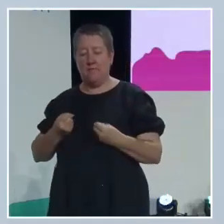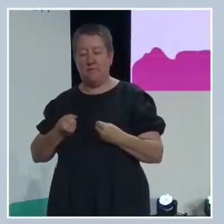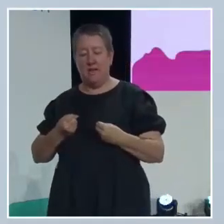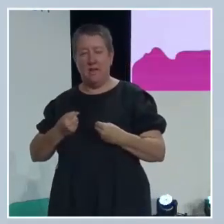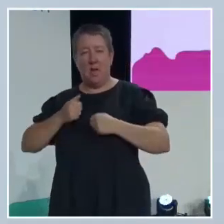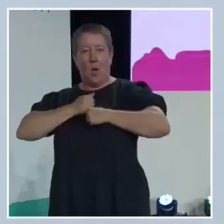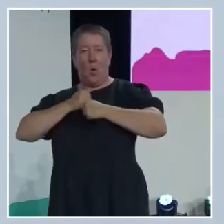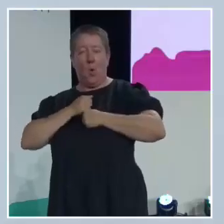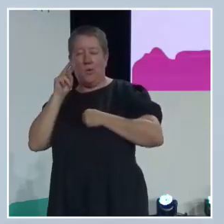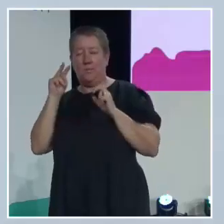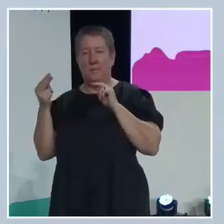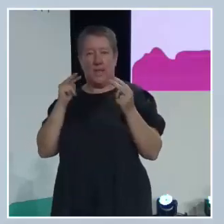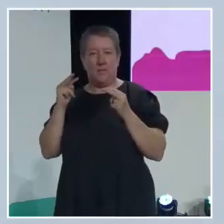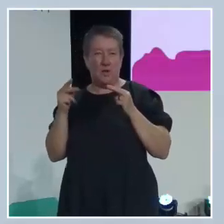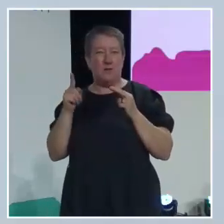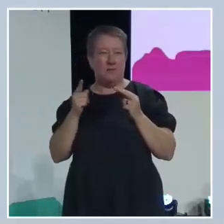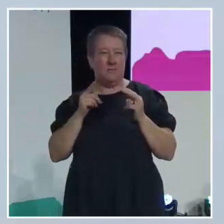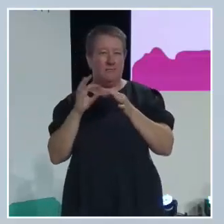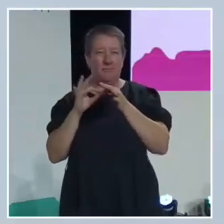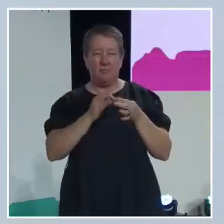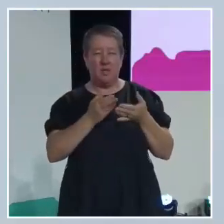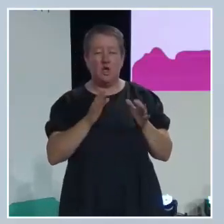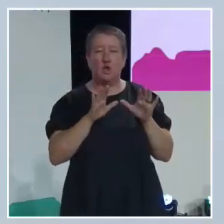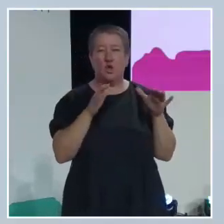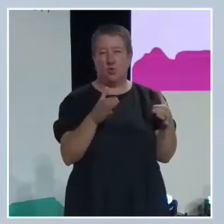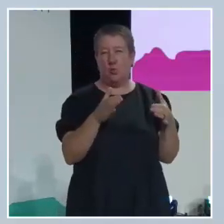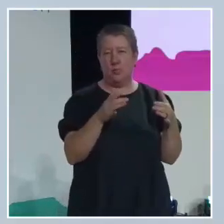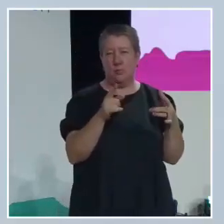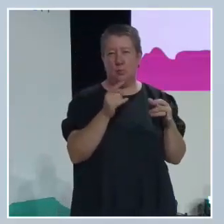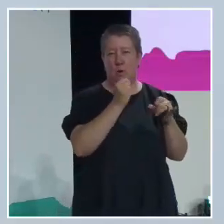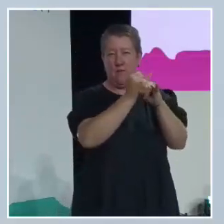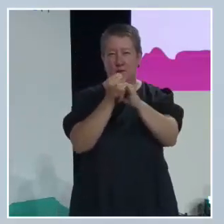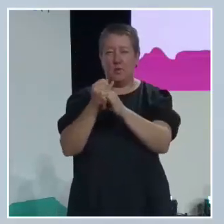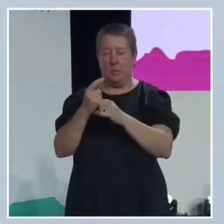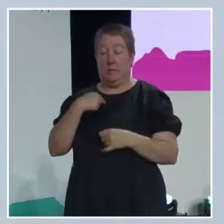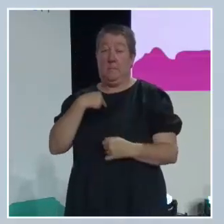this group of institutions. That was my perception when